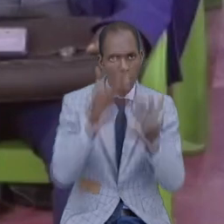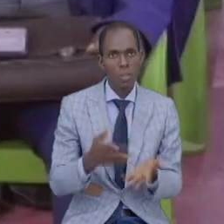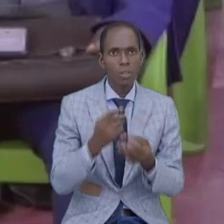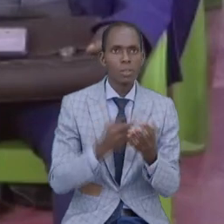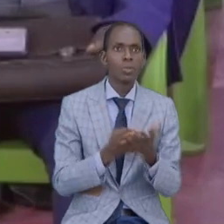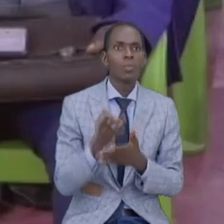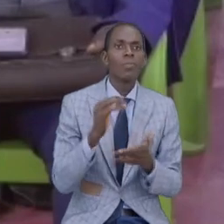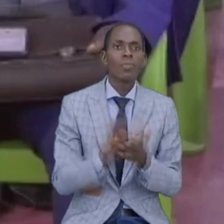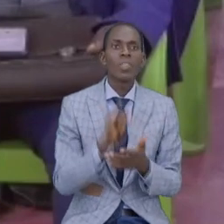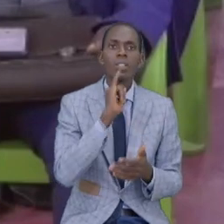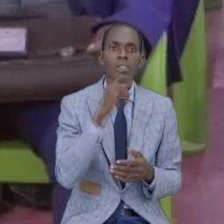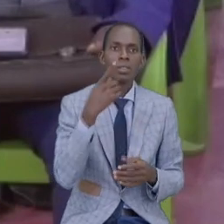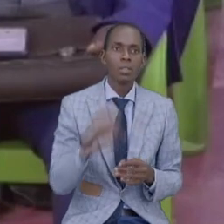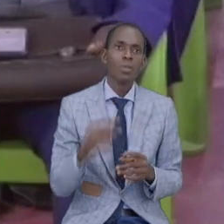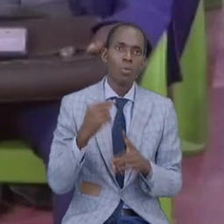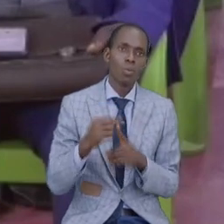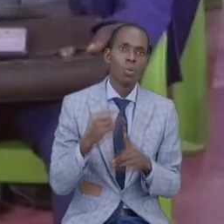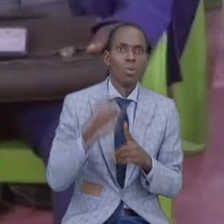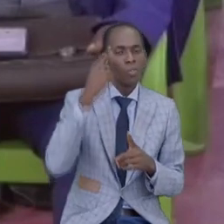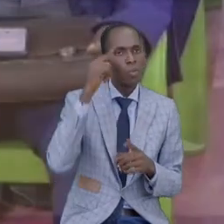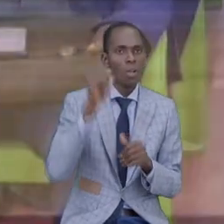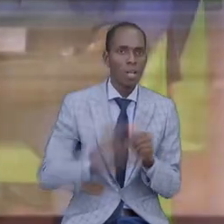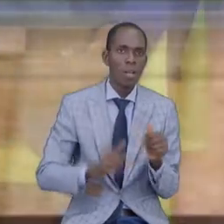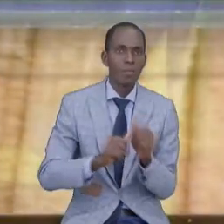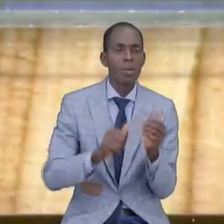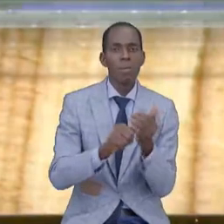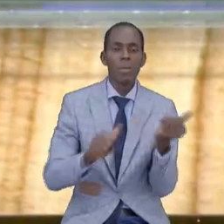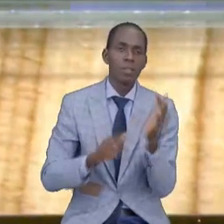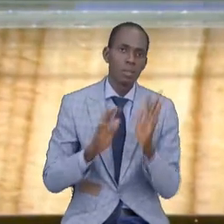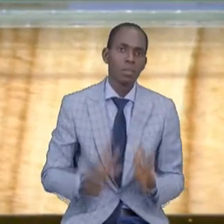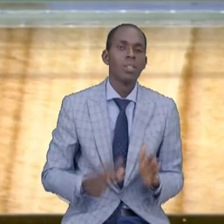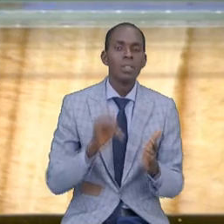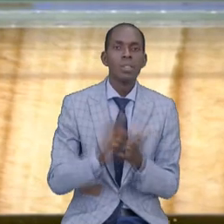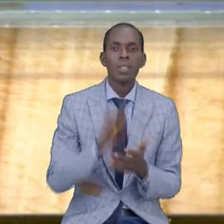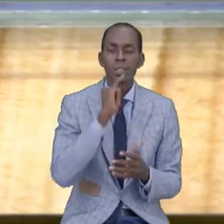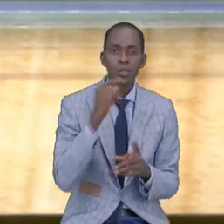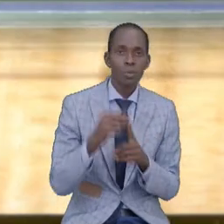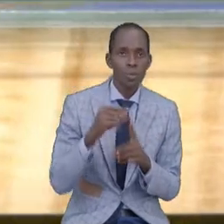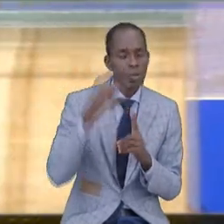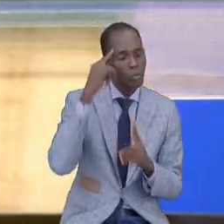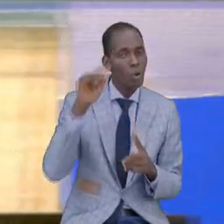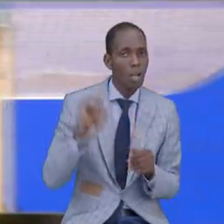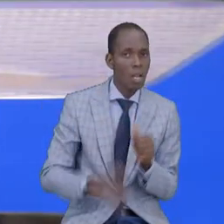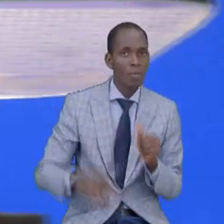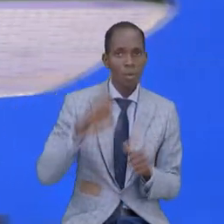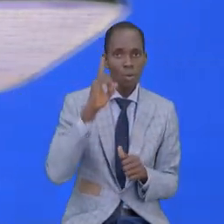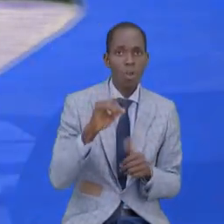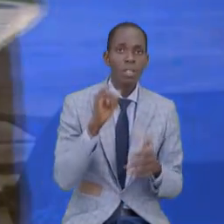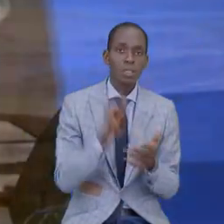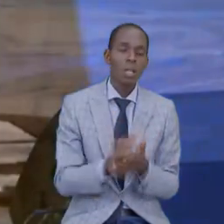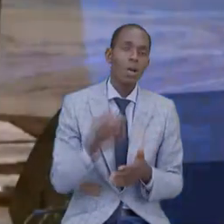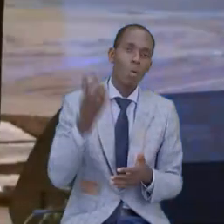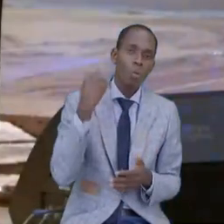the message for every backslider. That's the message for anyone that was in